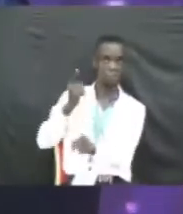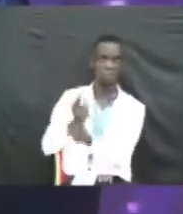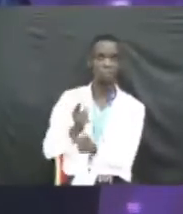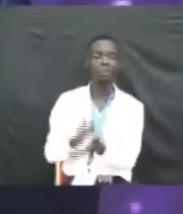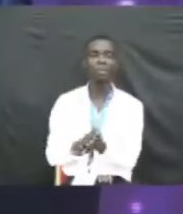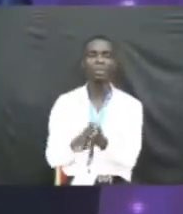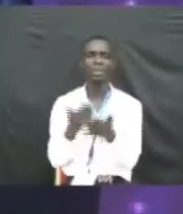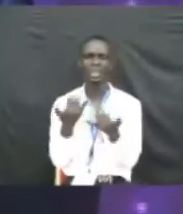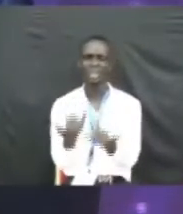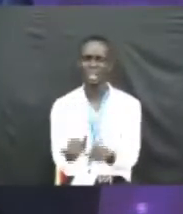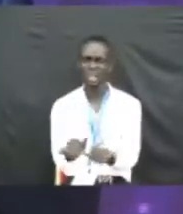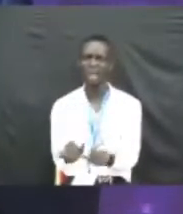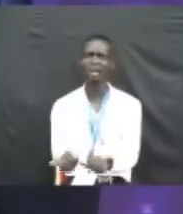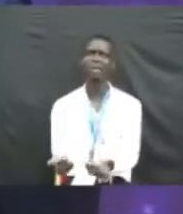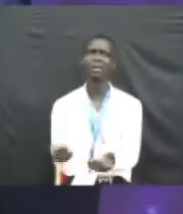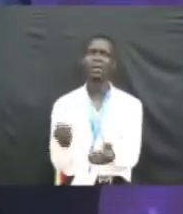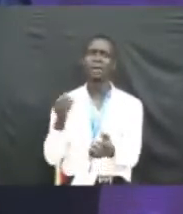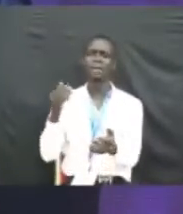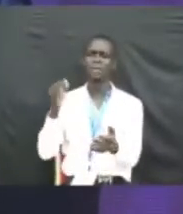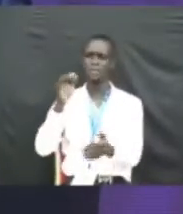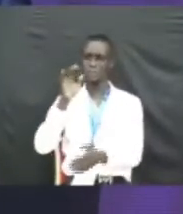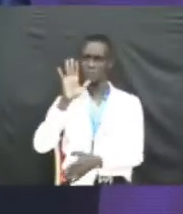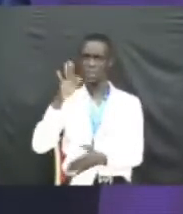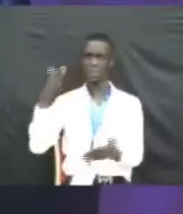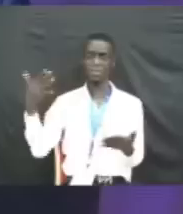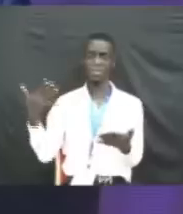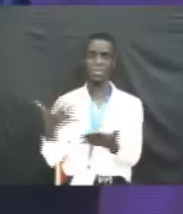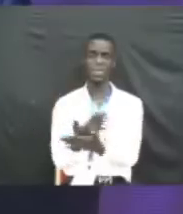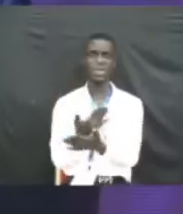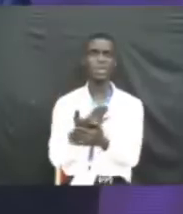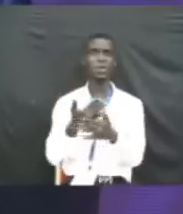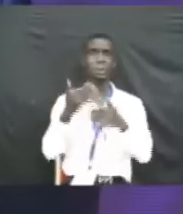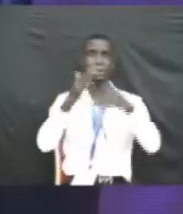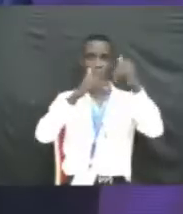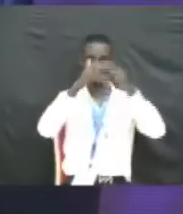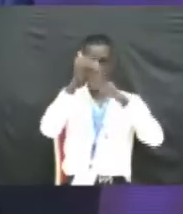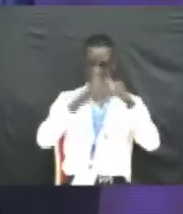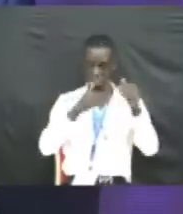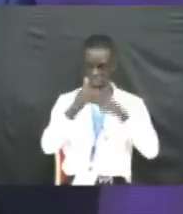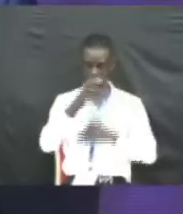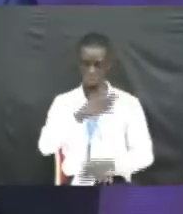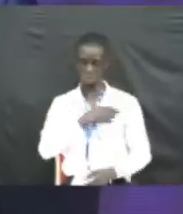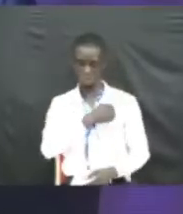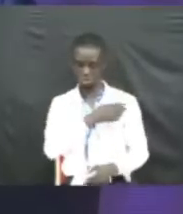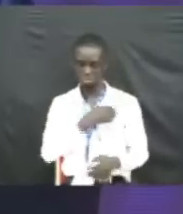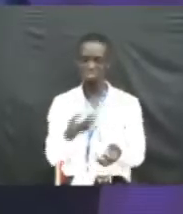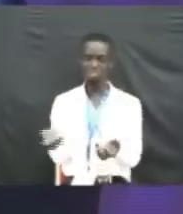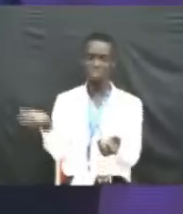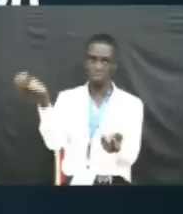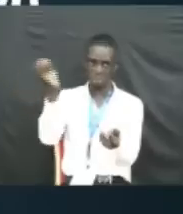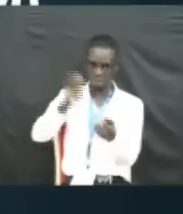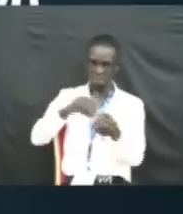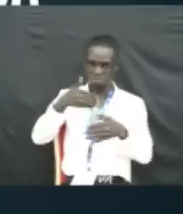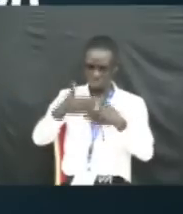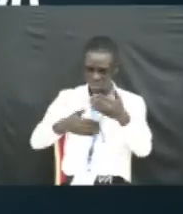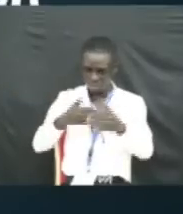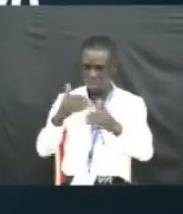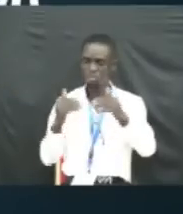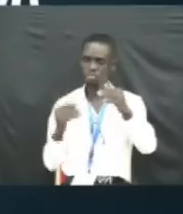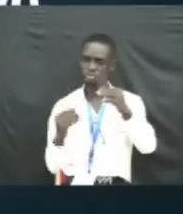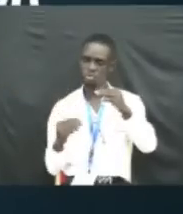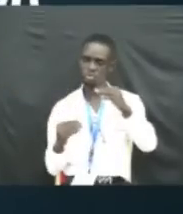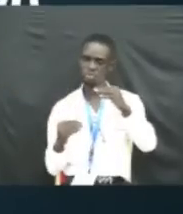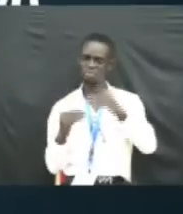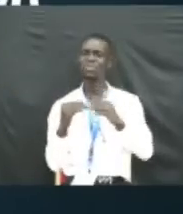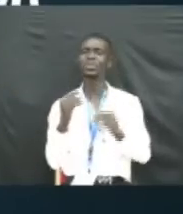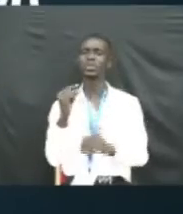Additionally, five new health facilities are being constructed and they at various levels of completion. In